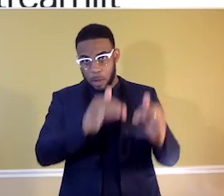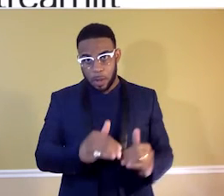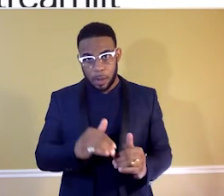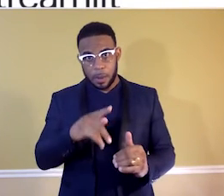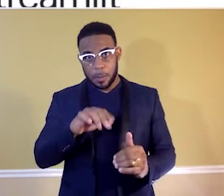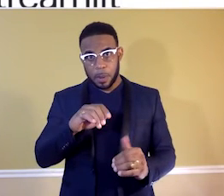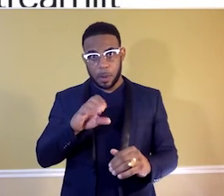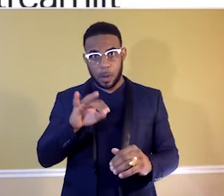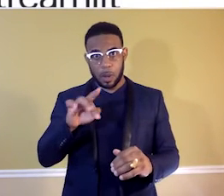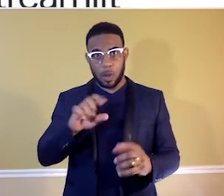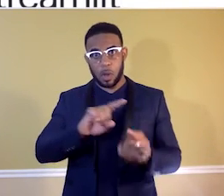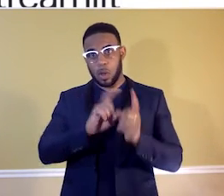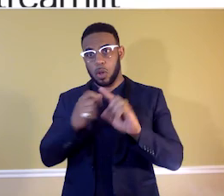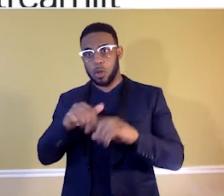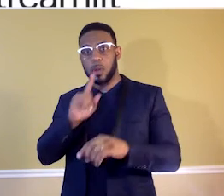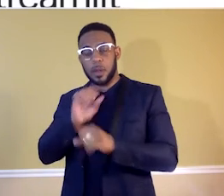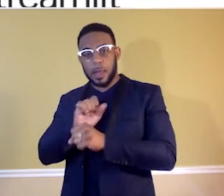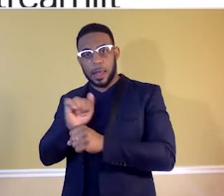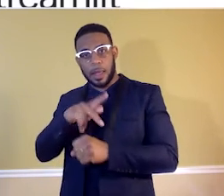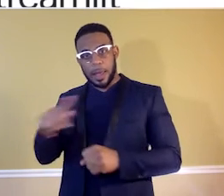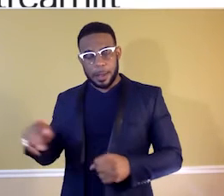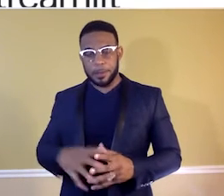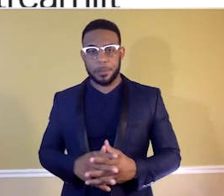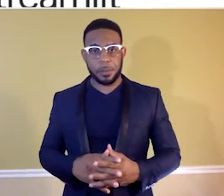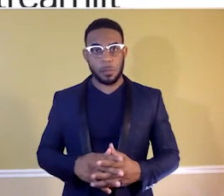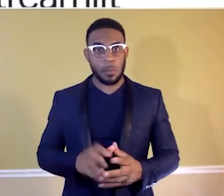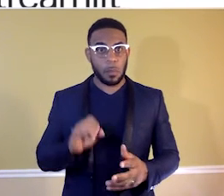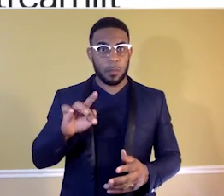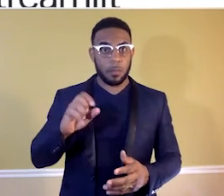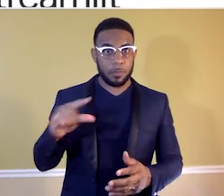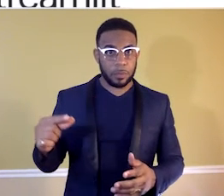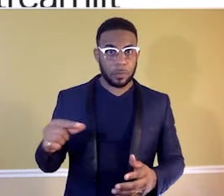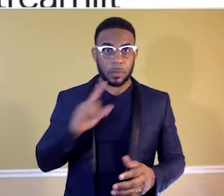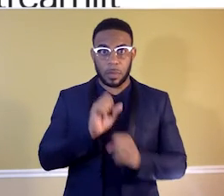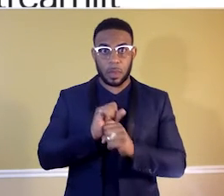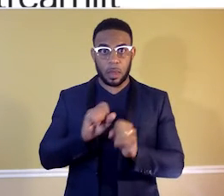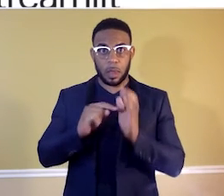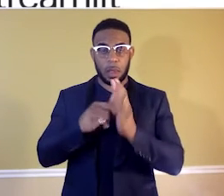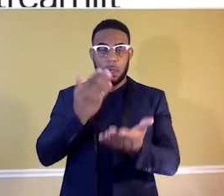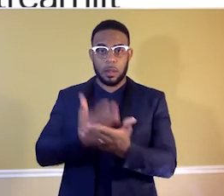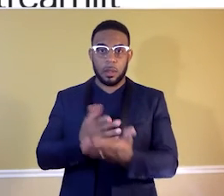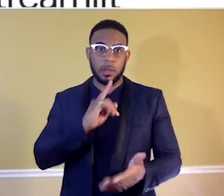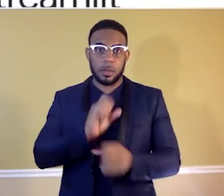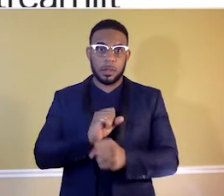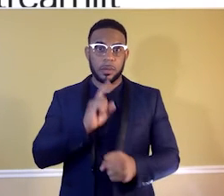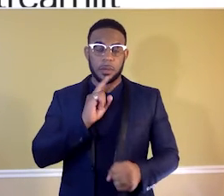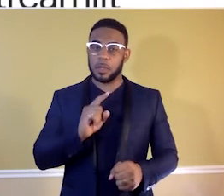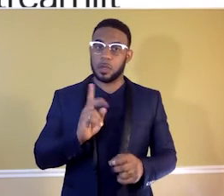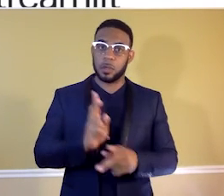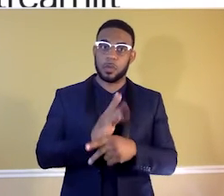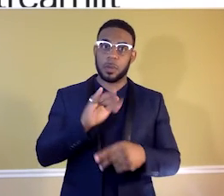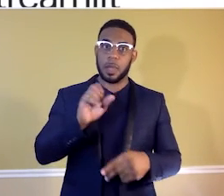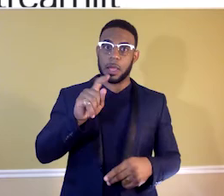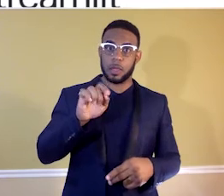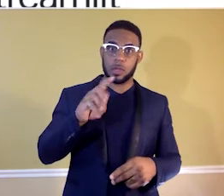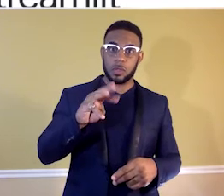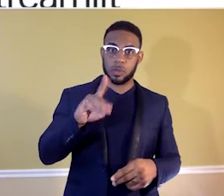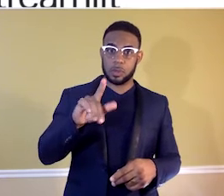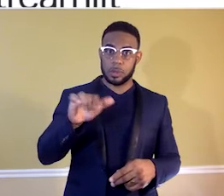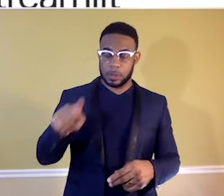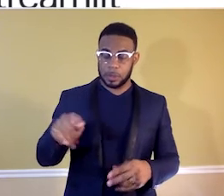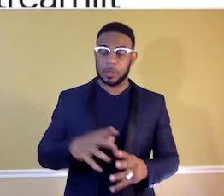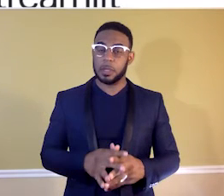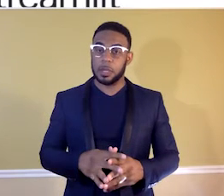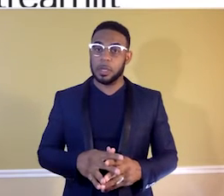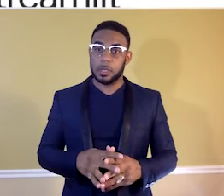Python code and turn it into an actual application. So the blog that's actually being displayed is actually being produced by Streamlit.